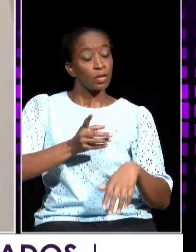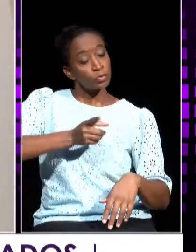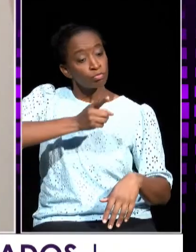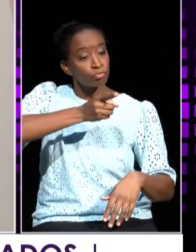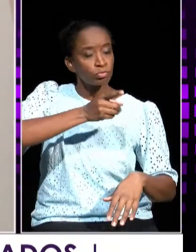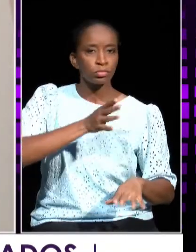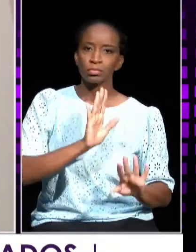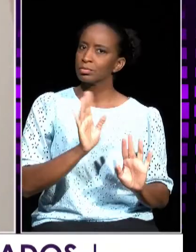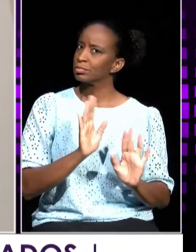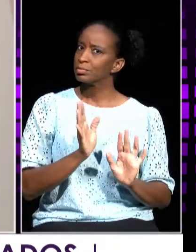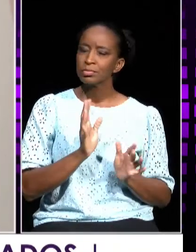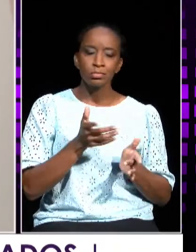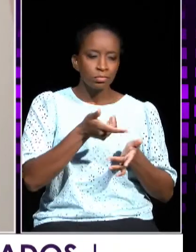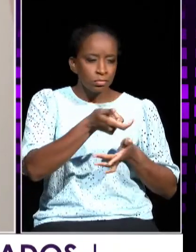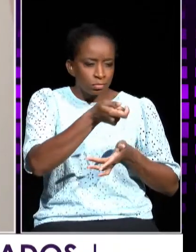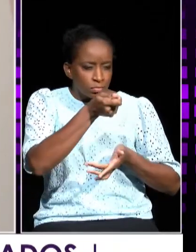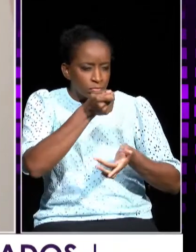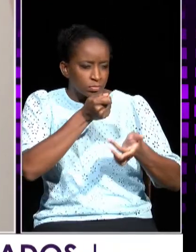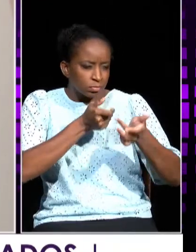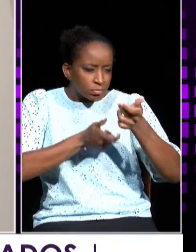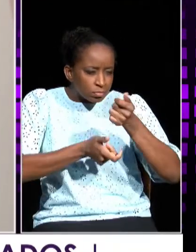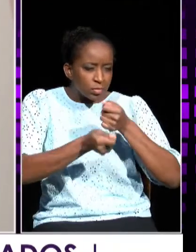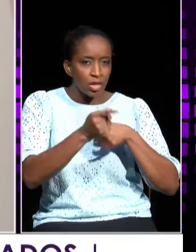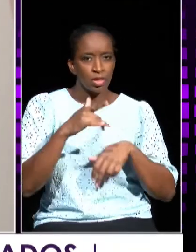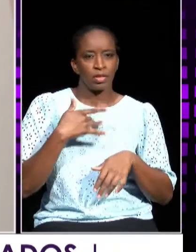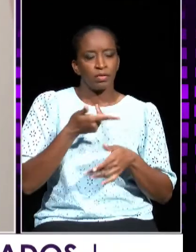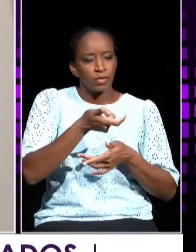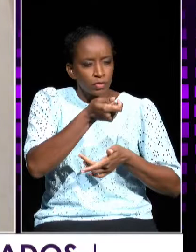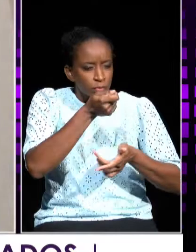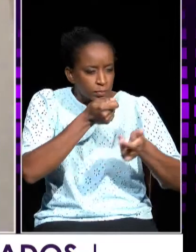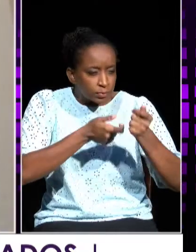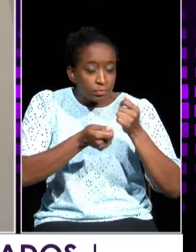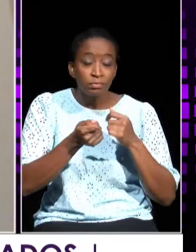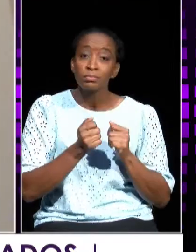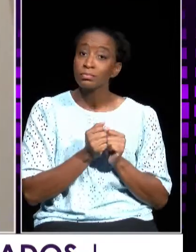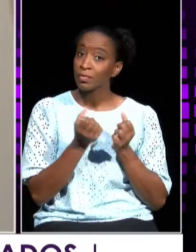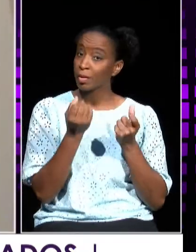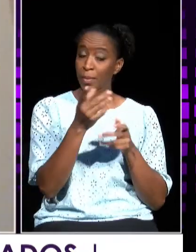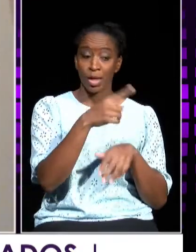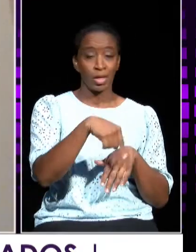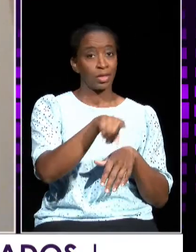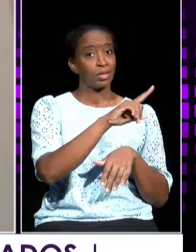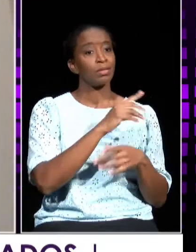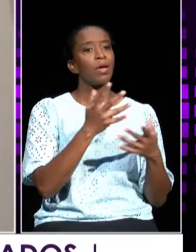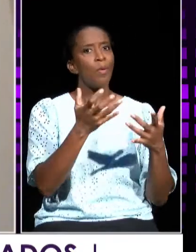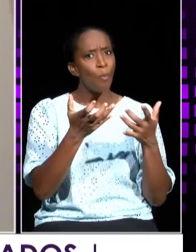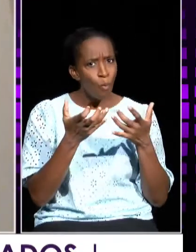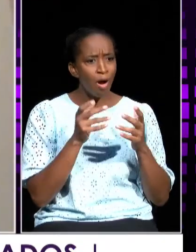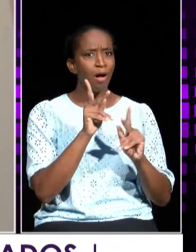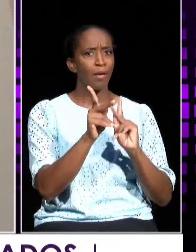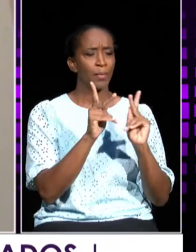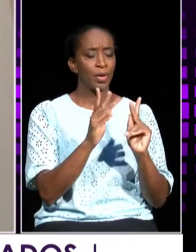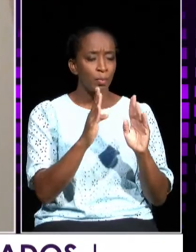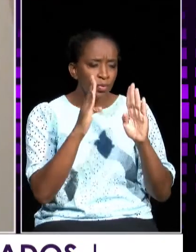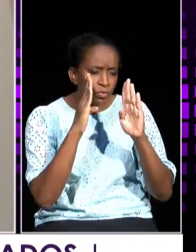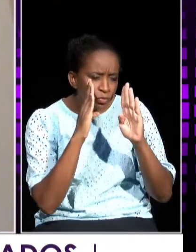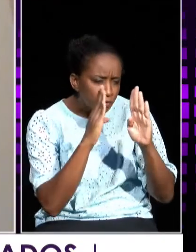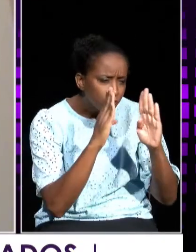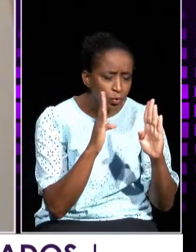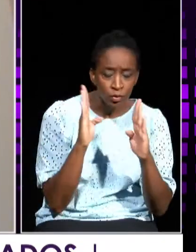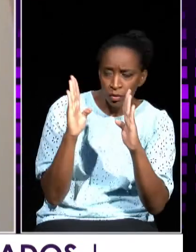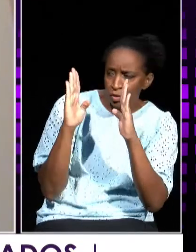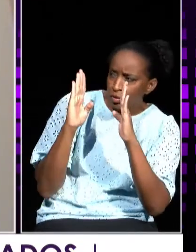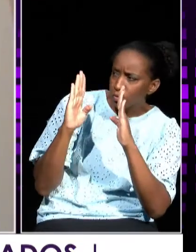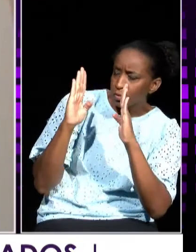times these children want to be heard. They want that somebody is listening to them, not just